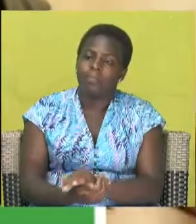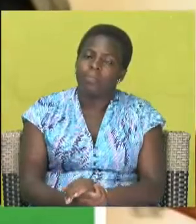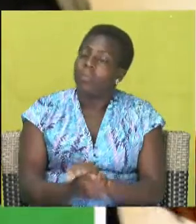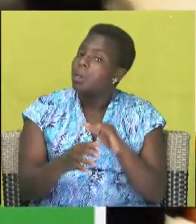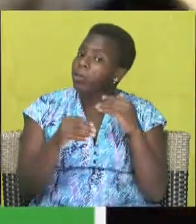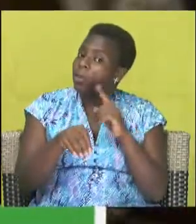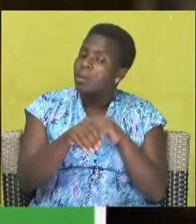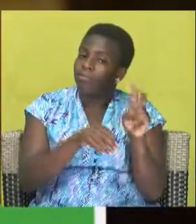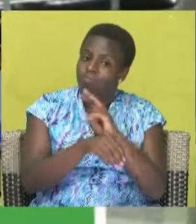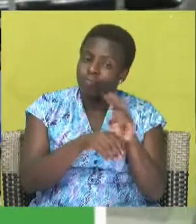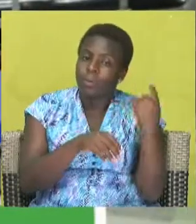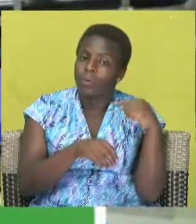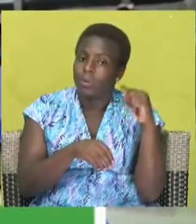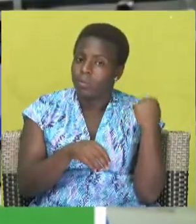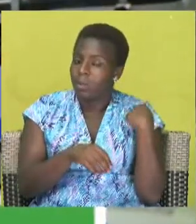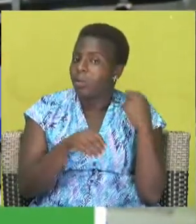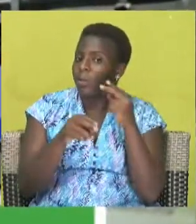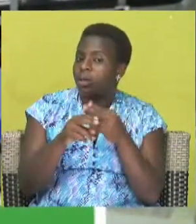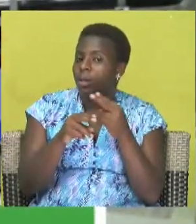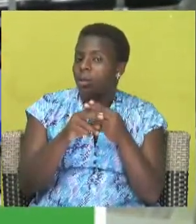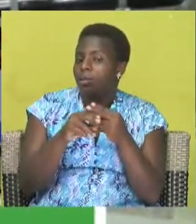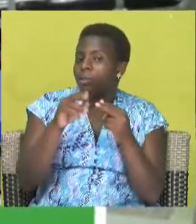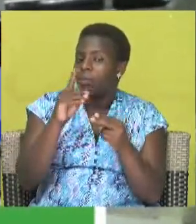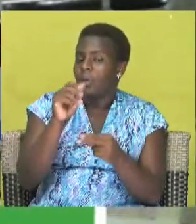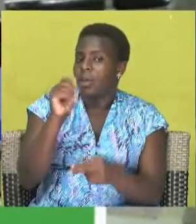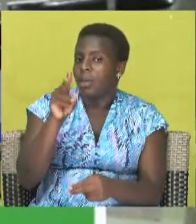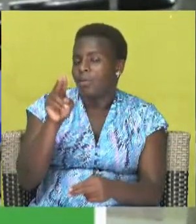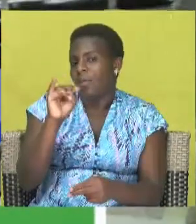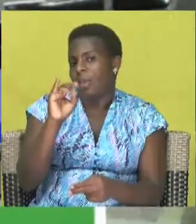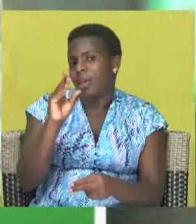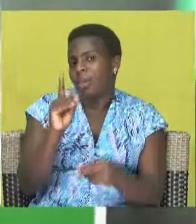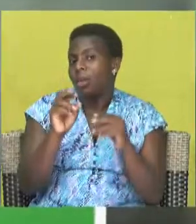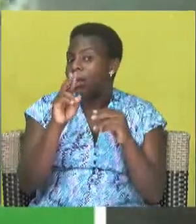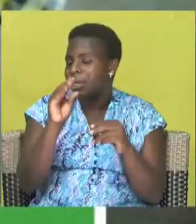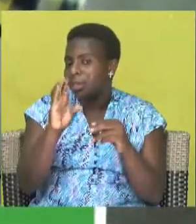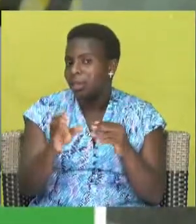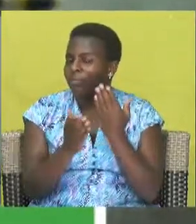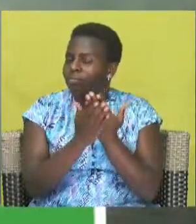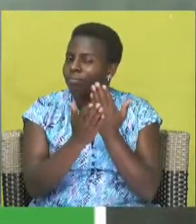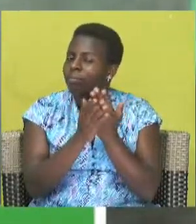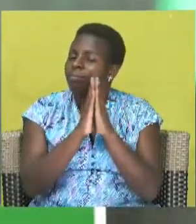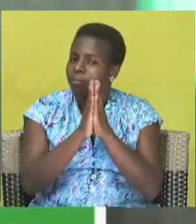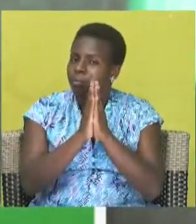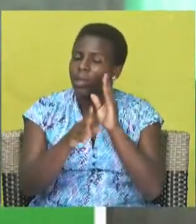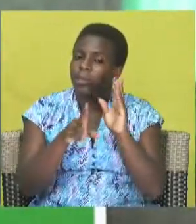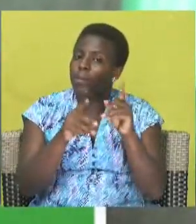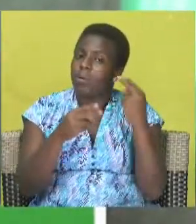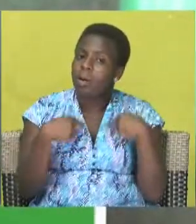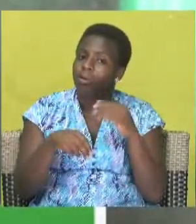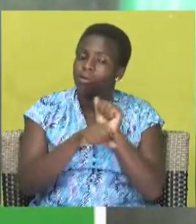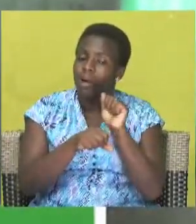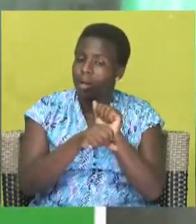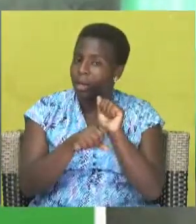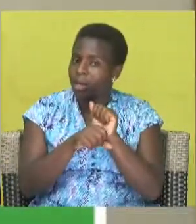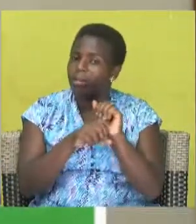Bar kurambura amarwara raga David Kabayori umujwekerwa president wa district ya Ntungamo ayahanangiriza abashaho gukora imirimo yabo